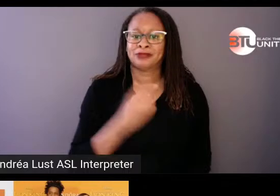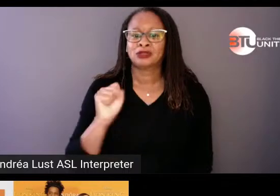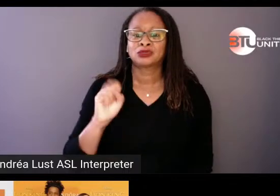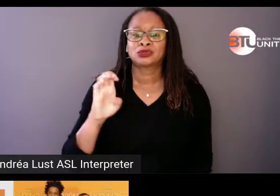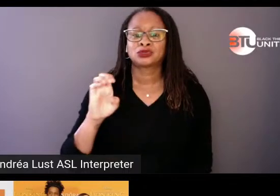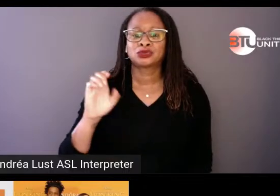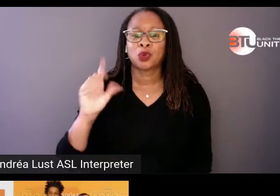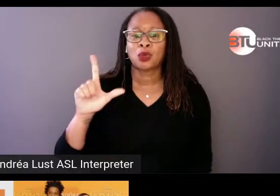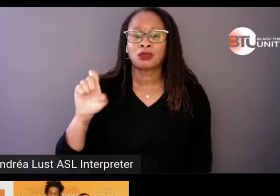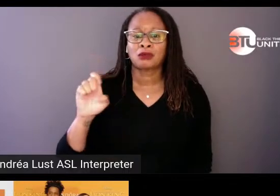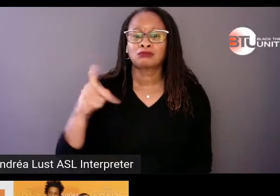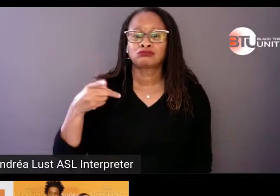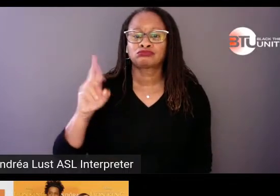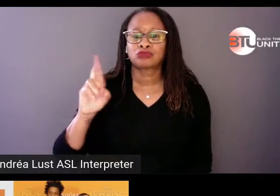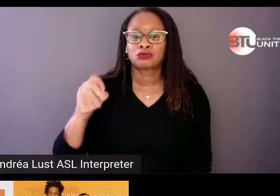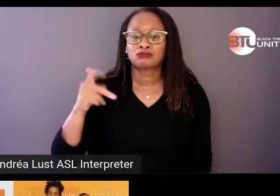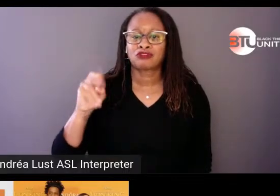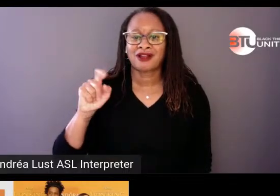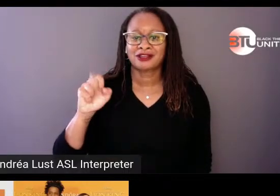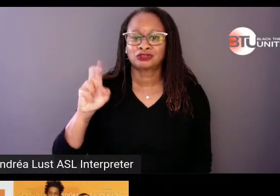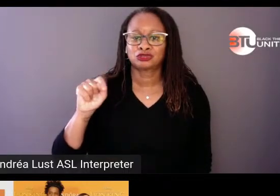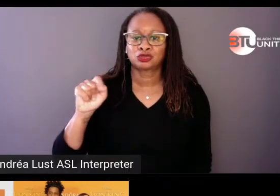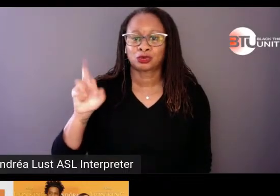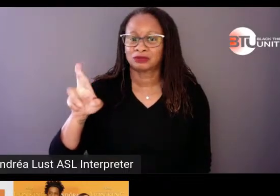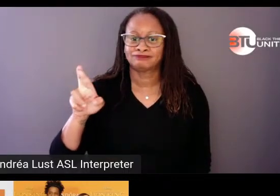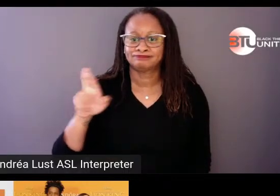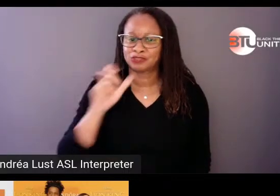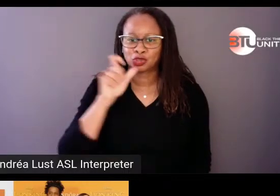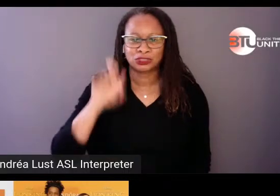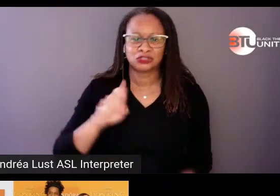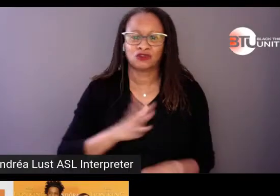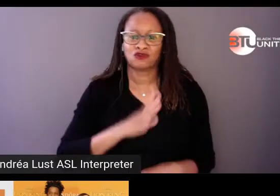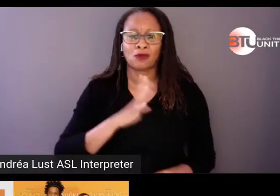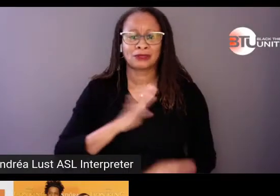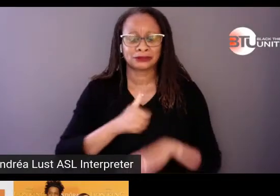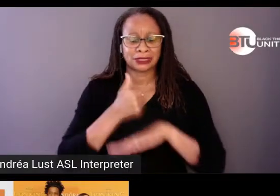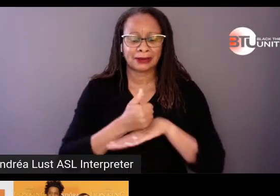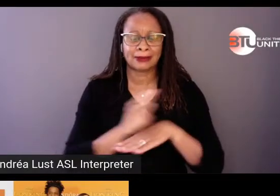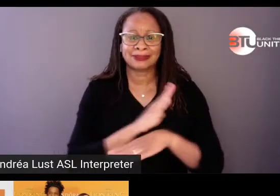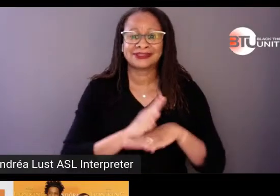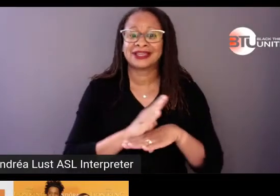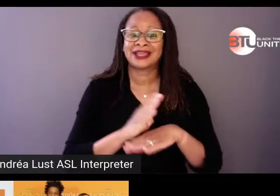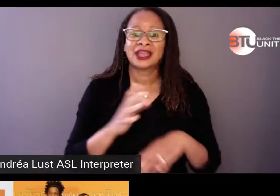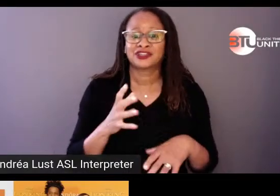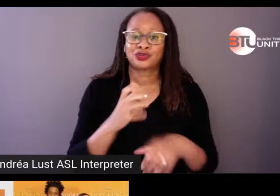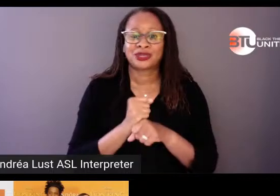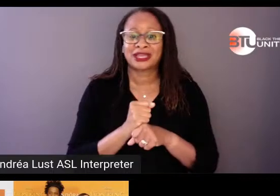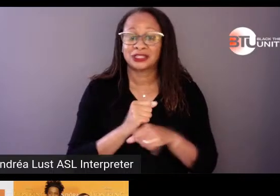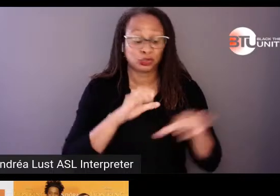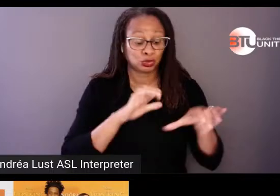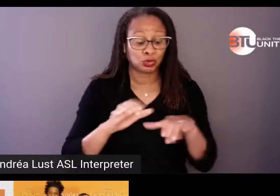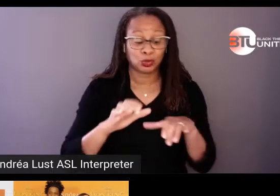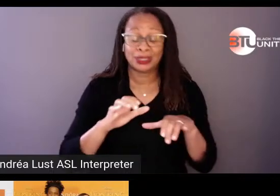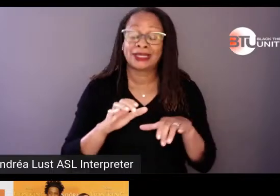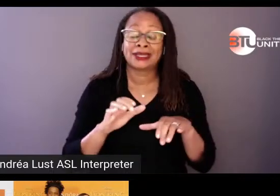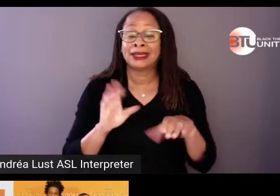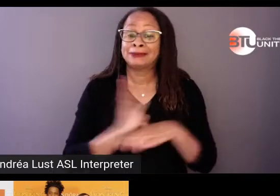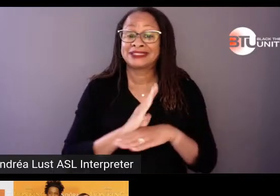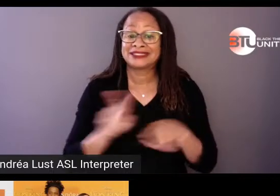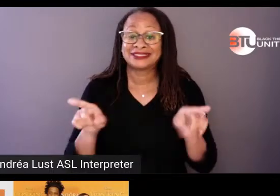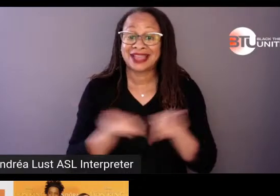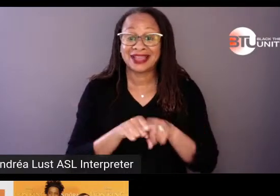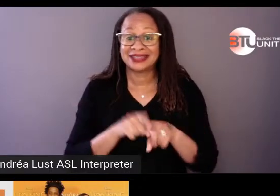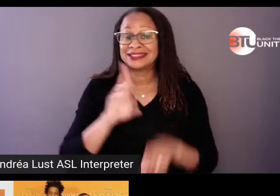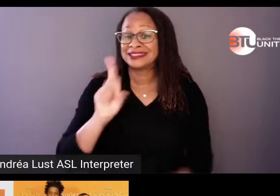to actually form an entity. And you can just get a doing business as name and just do